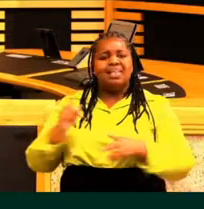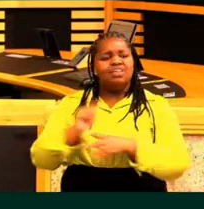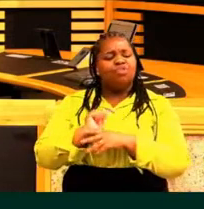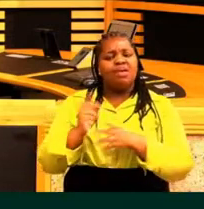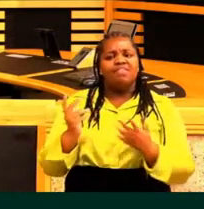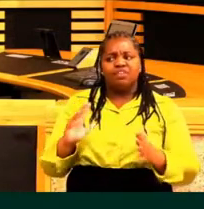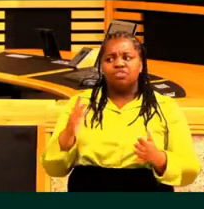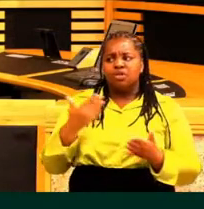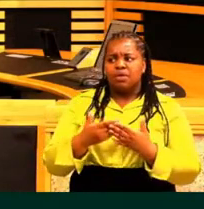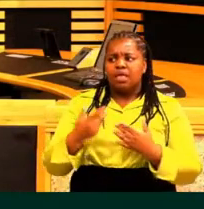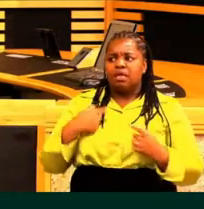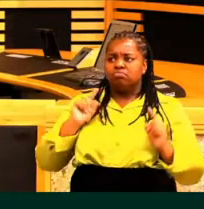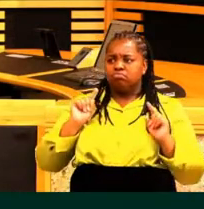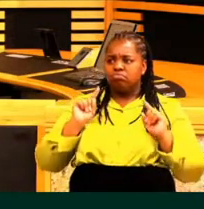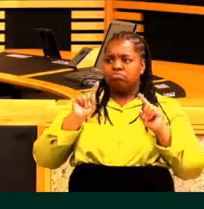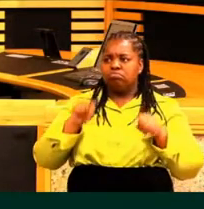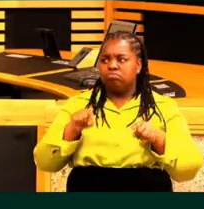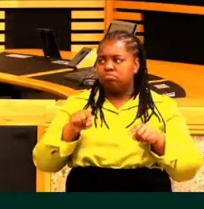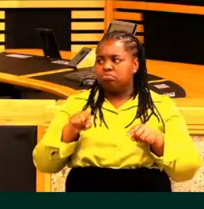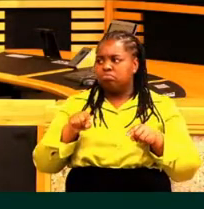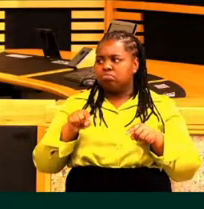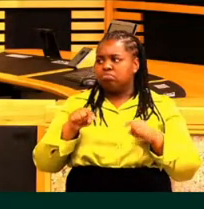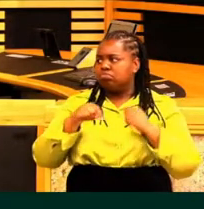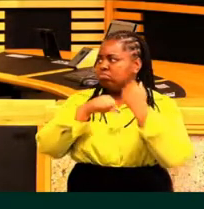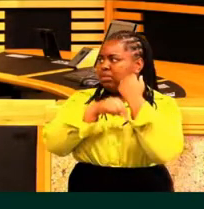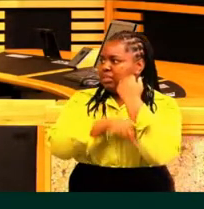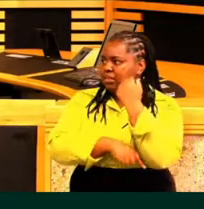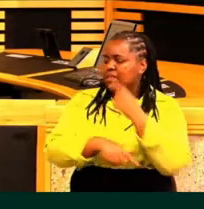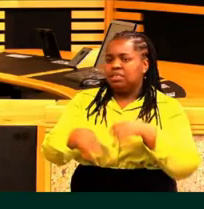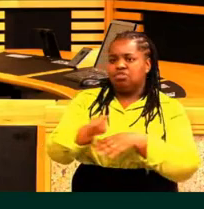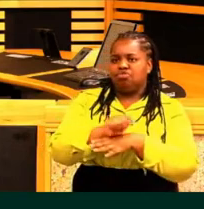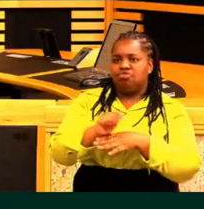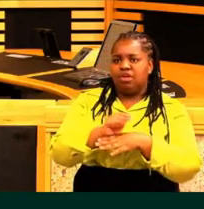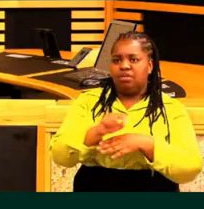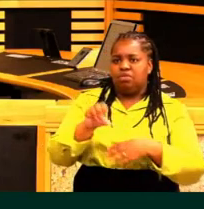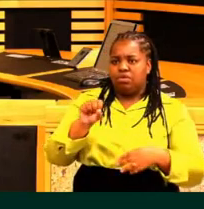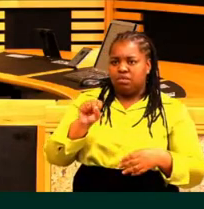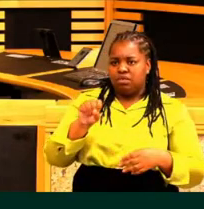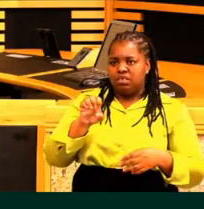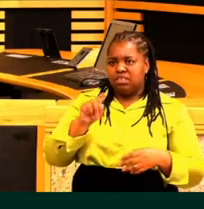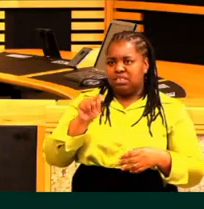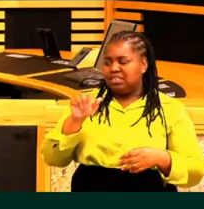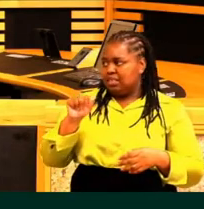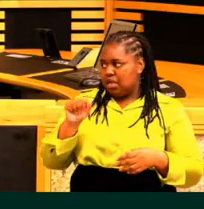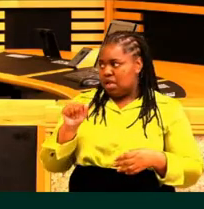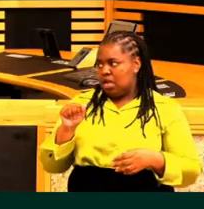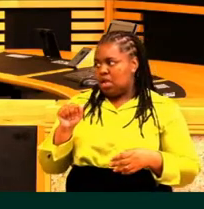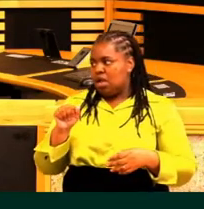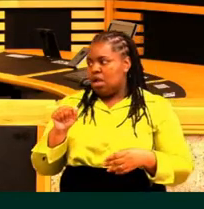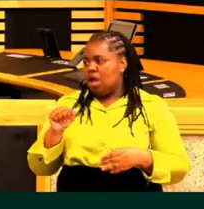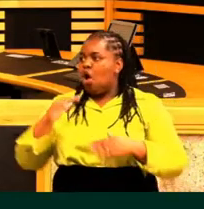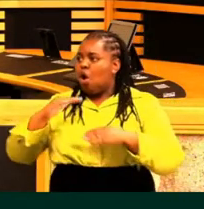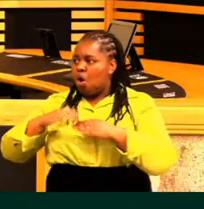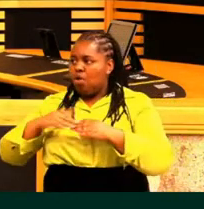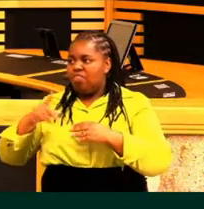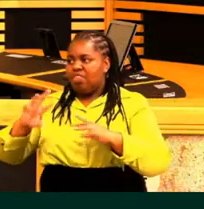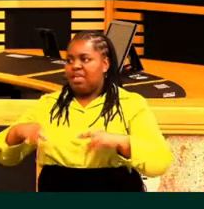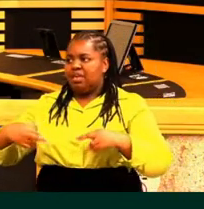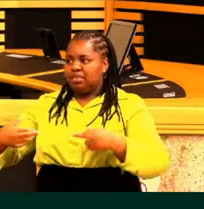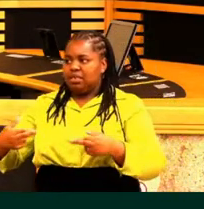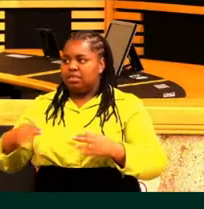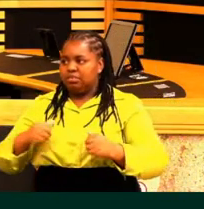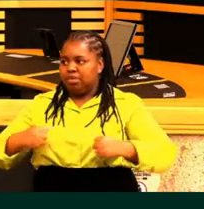we can go and actually go in detail and be trained on Sita I mean with sitters on the retail space